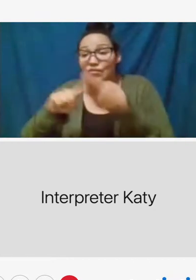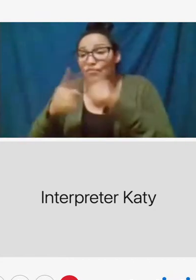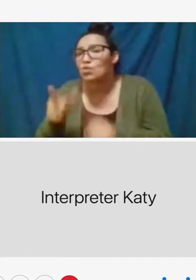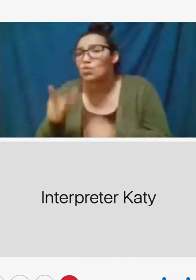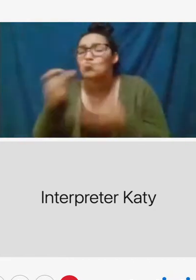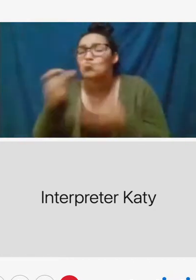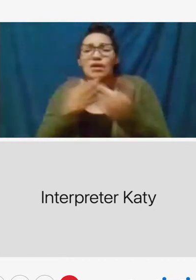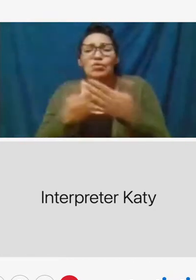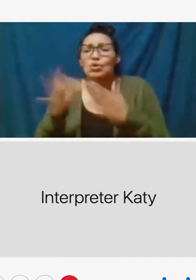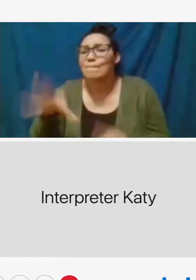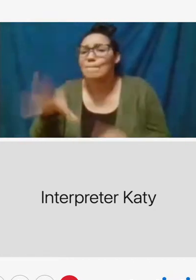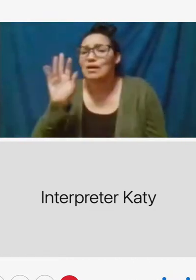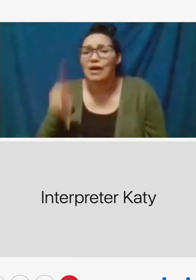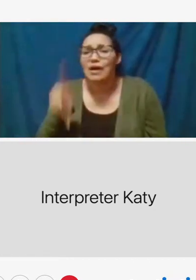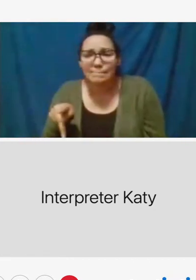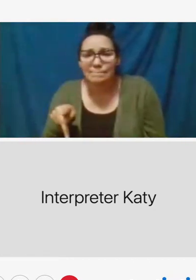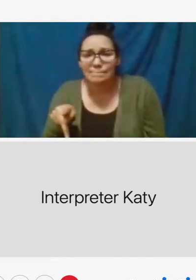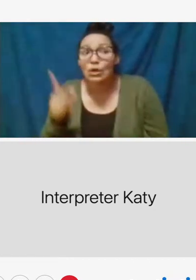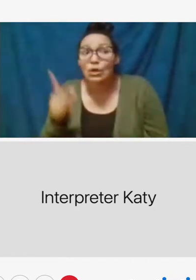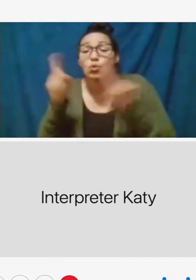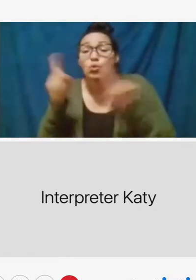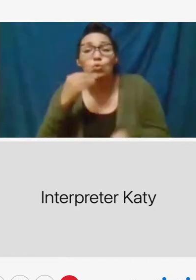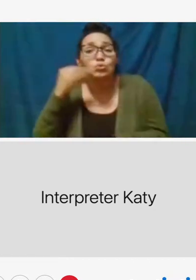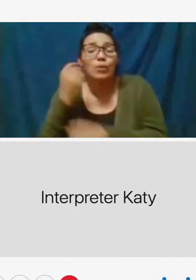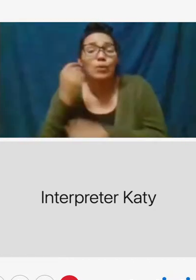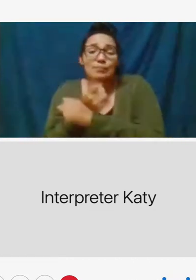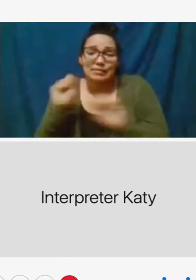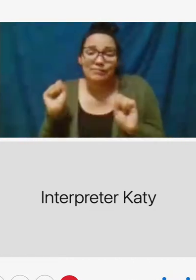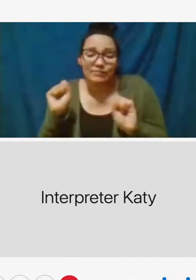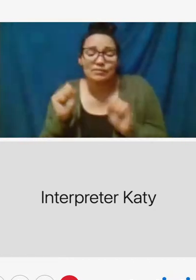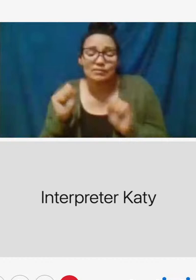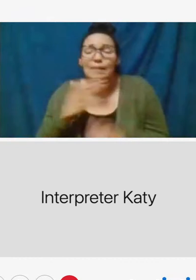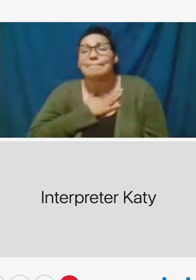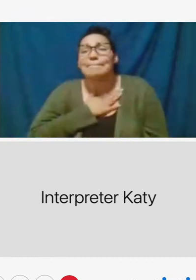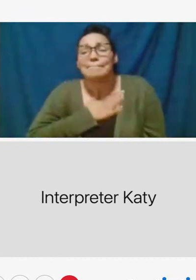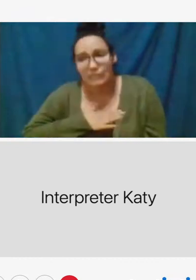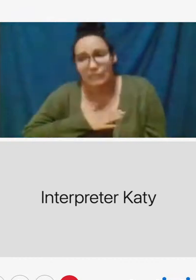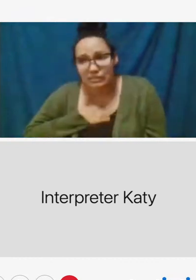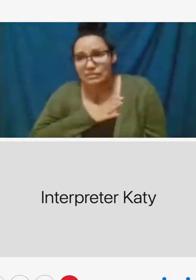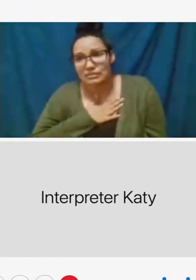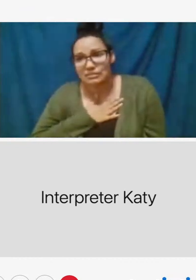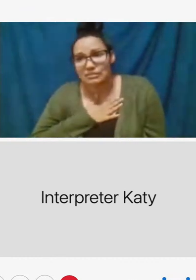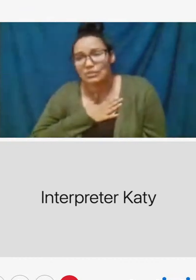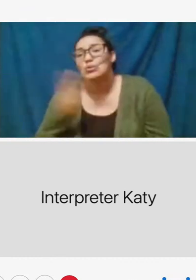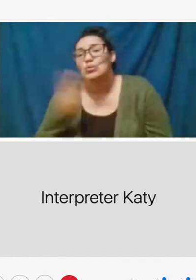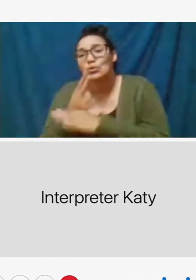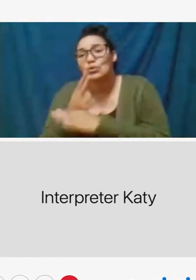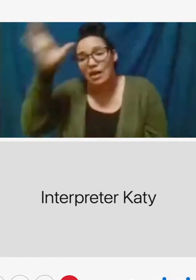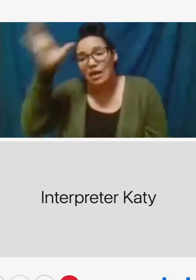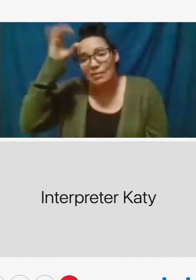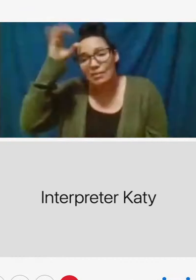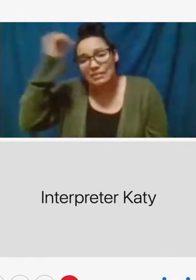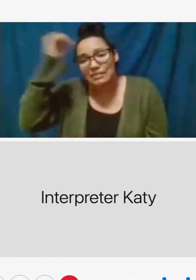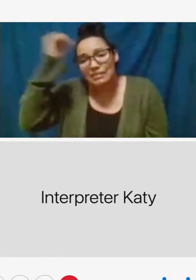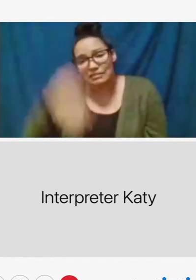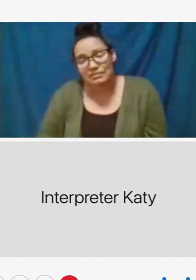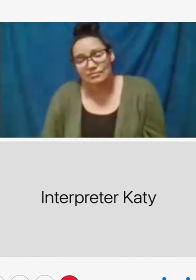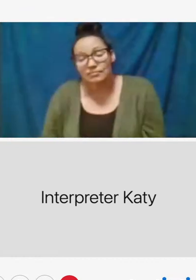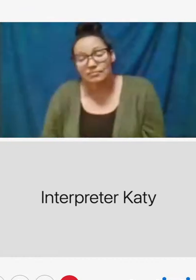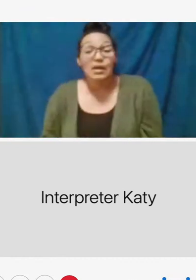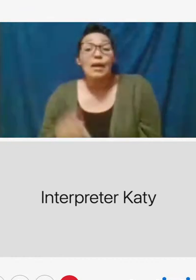it home safely please use some common sense parents use some common